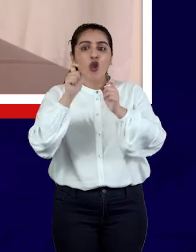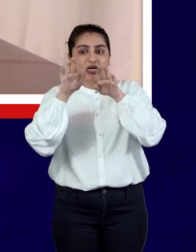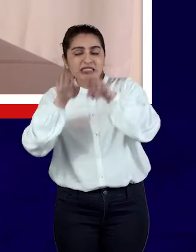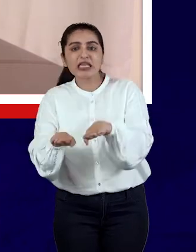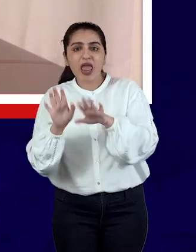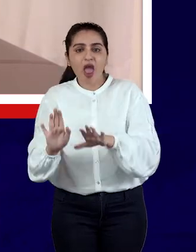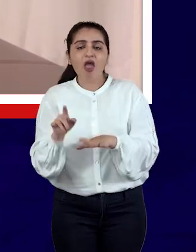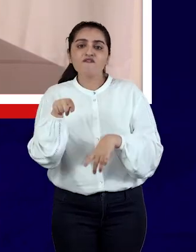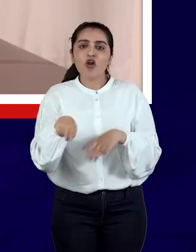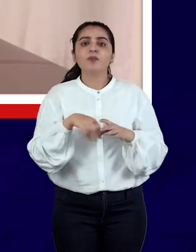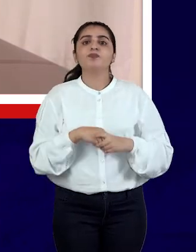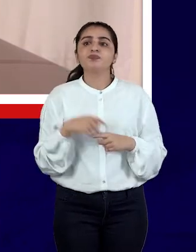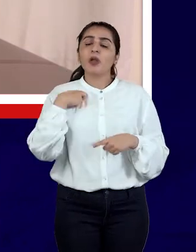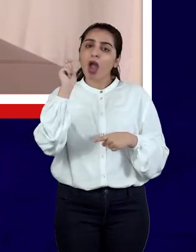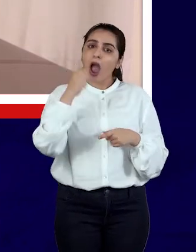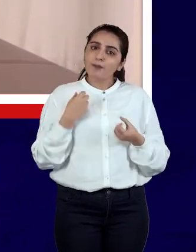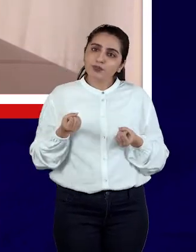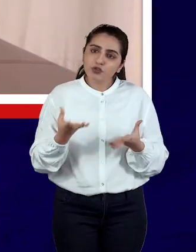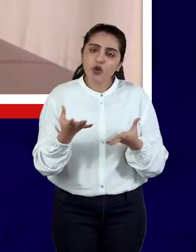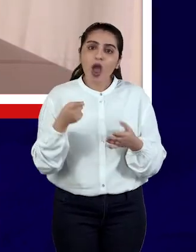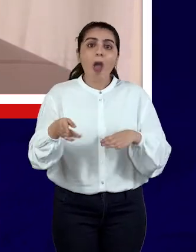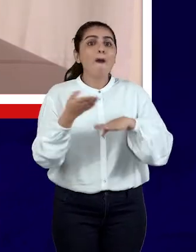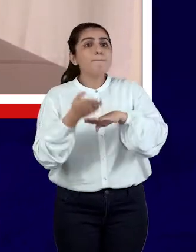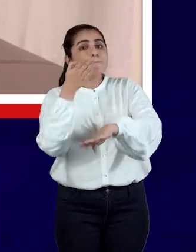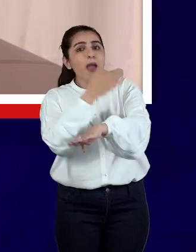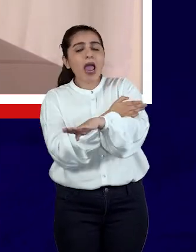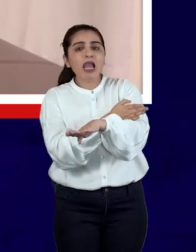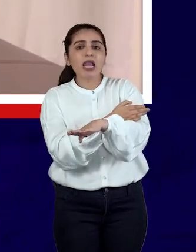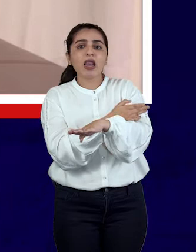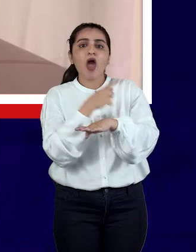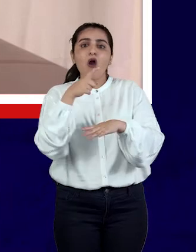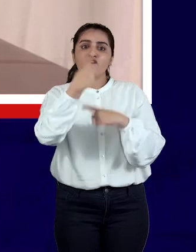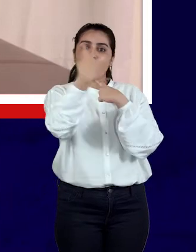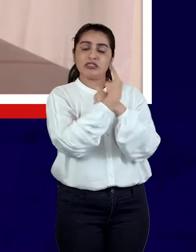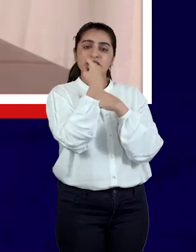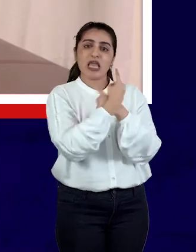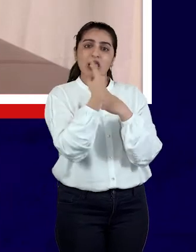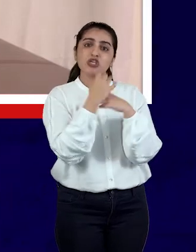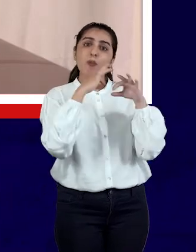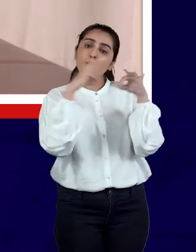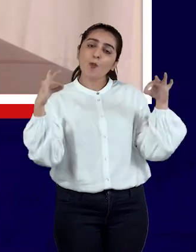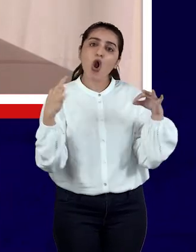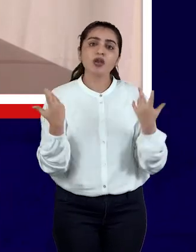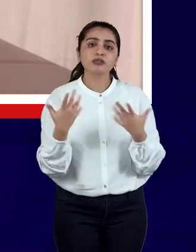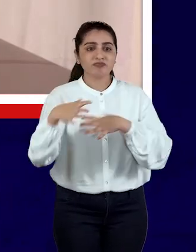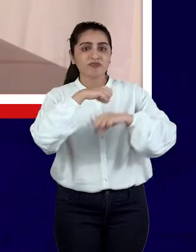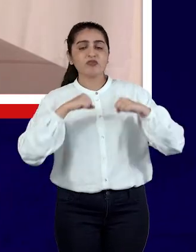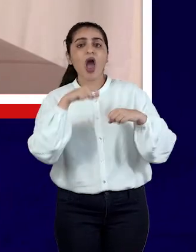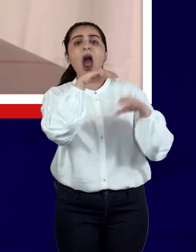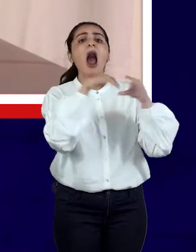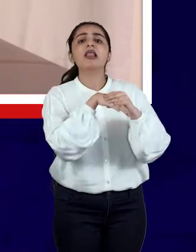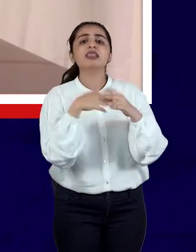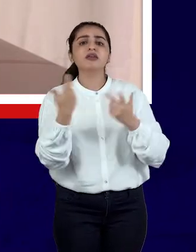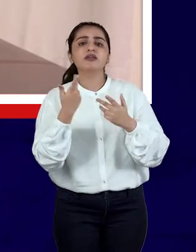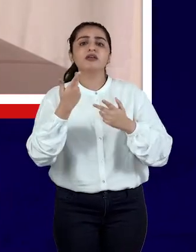life. Before I started working at the facility, I was given a very intense training process. Now, during